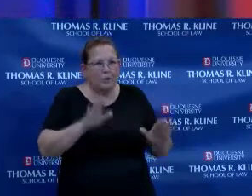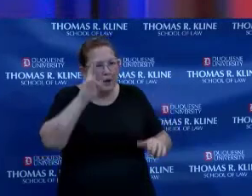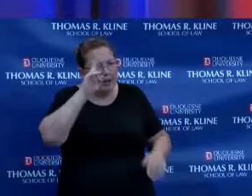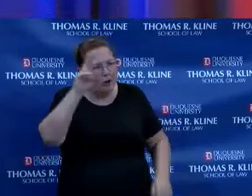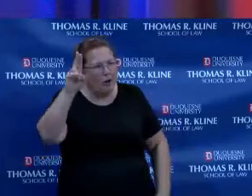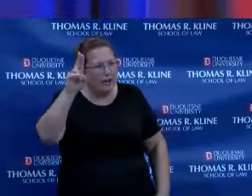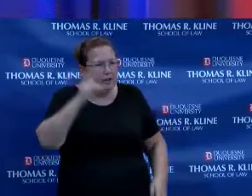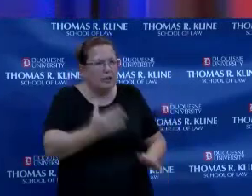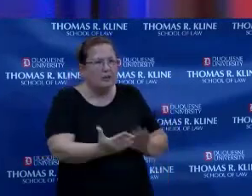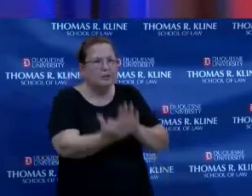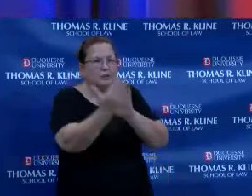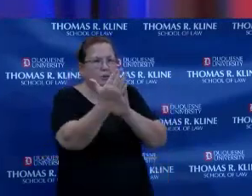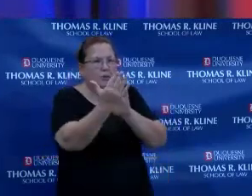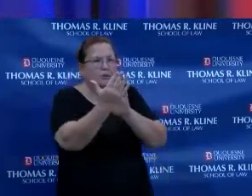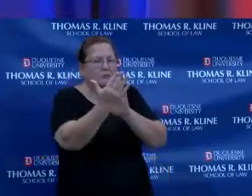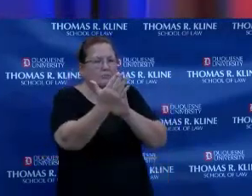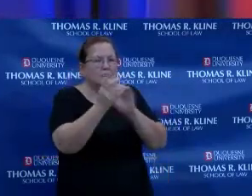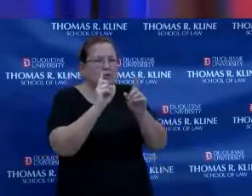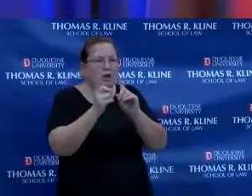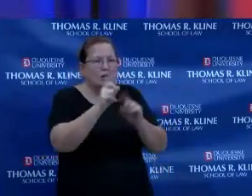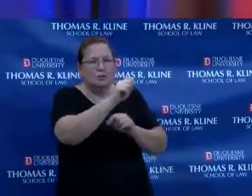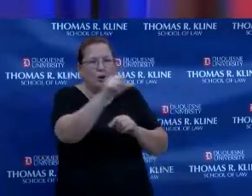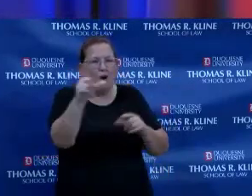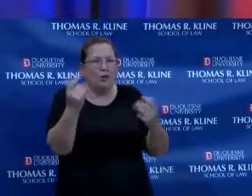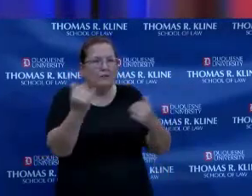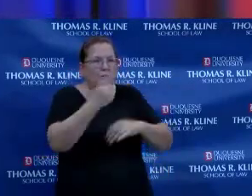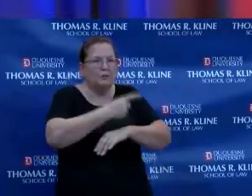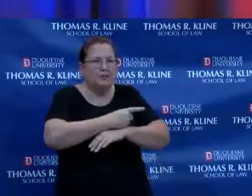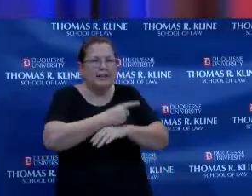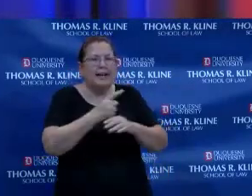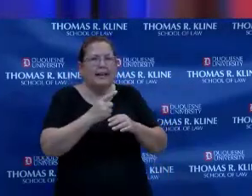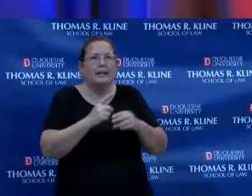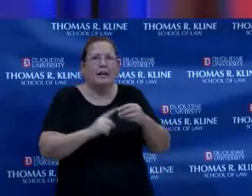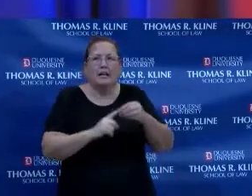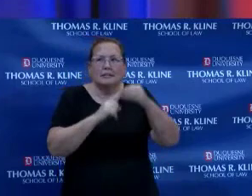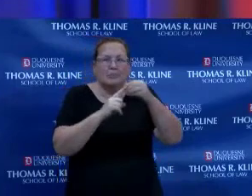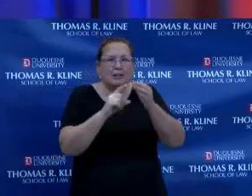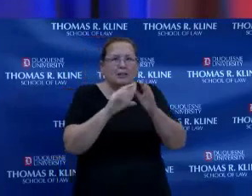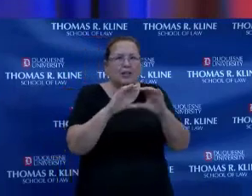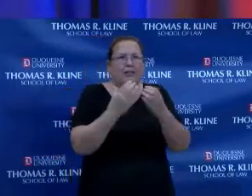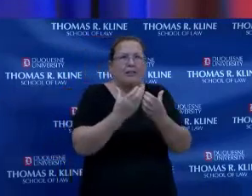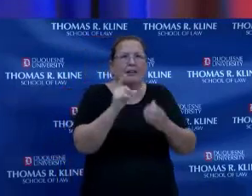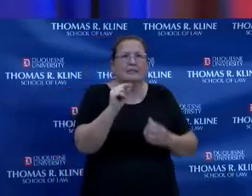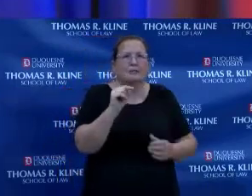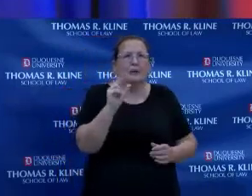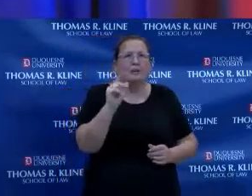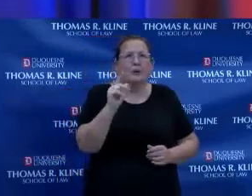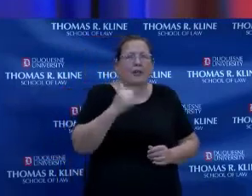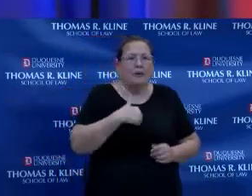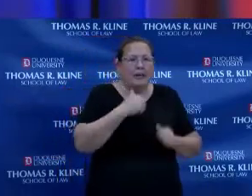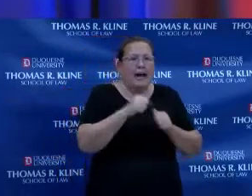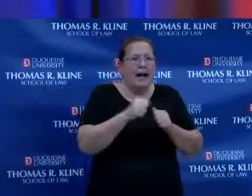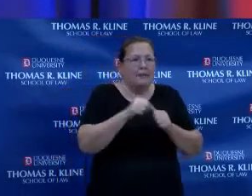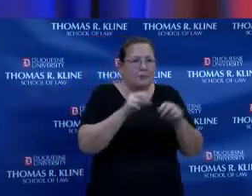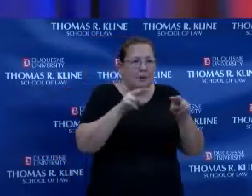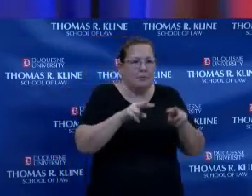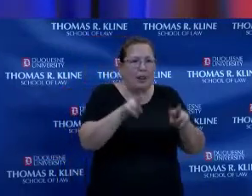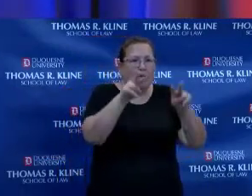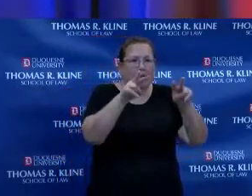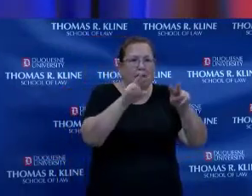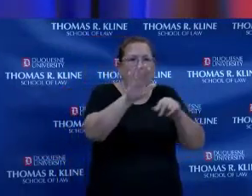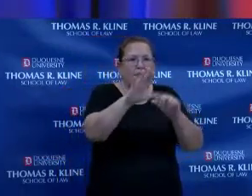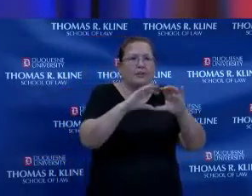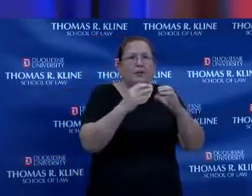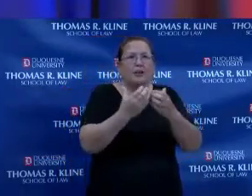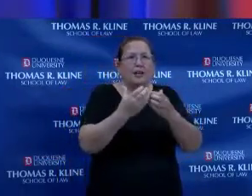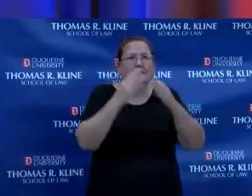all of you today, particularly the class of 2023. I remember looking out over your class and smiling